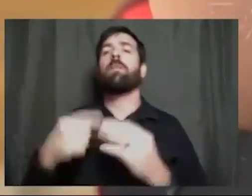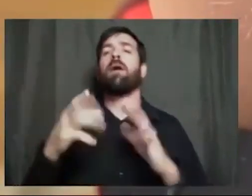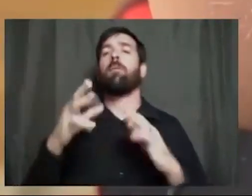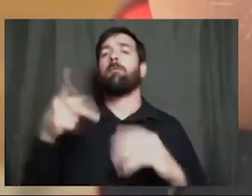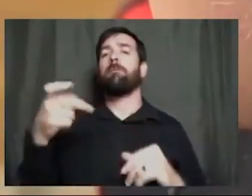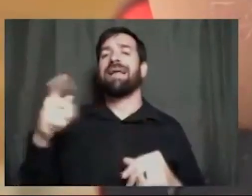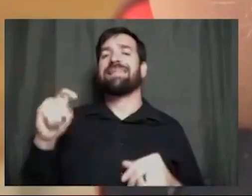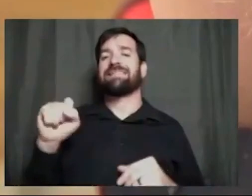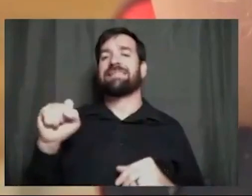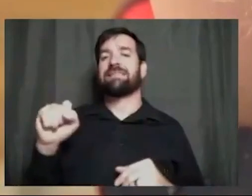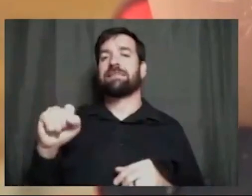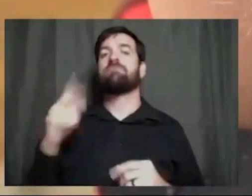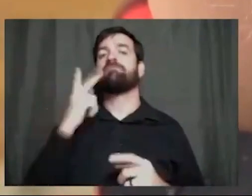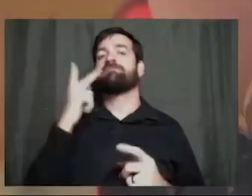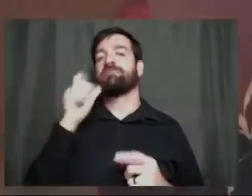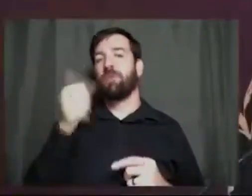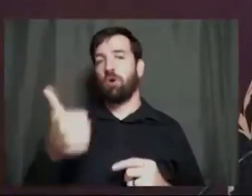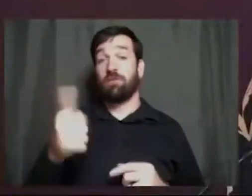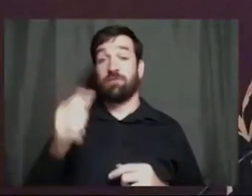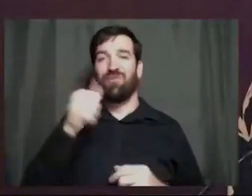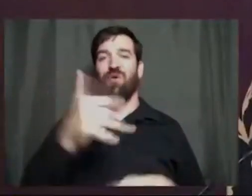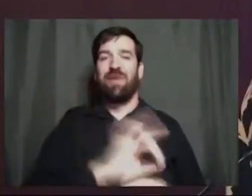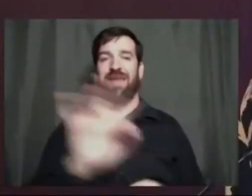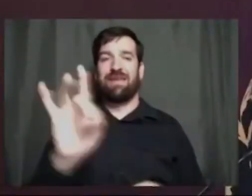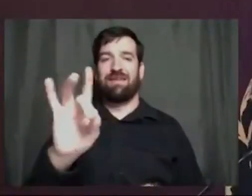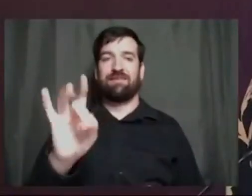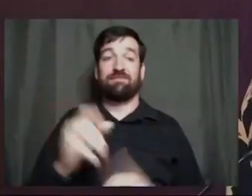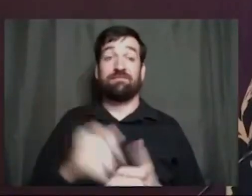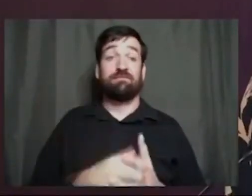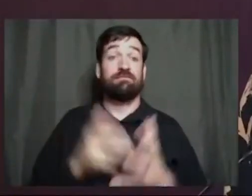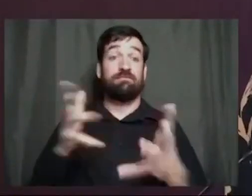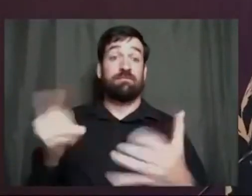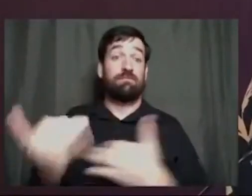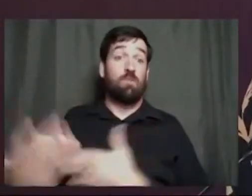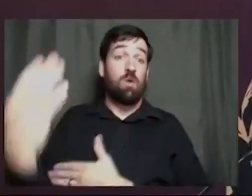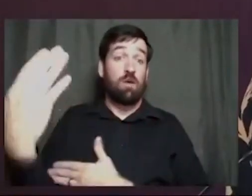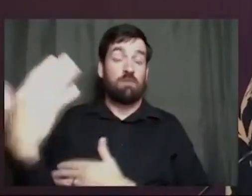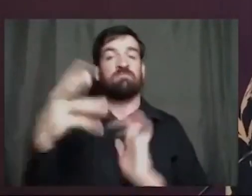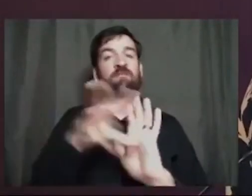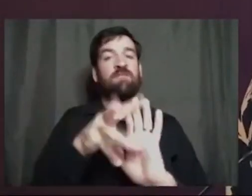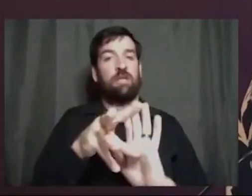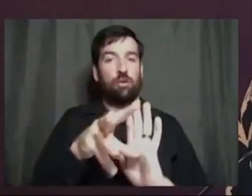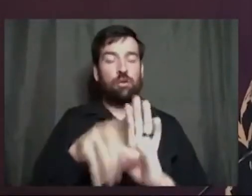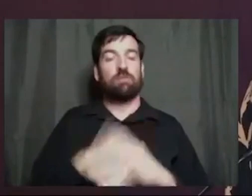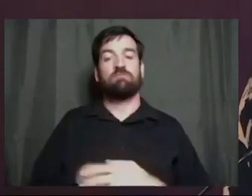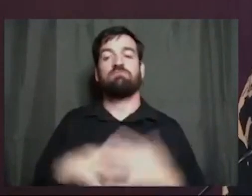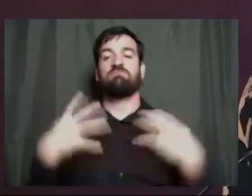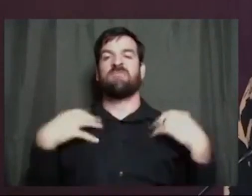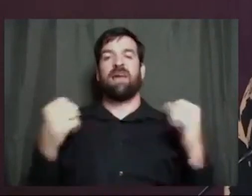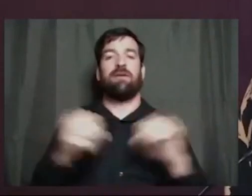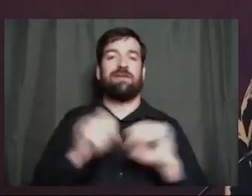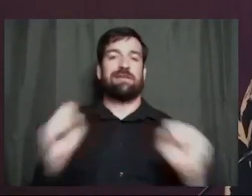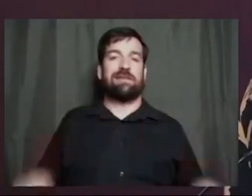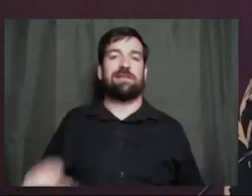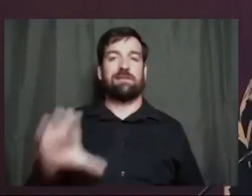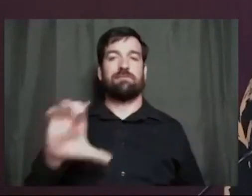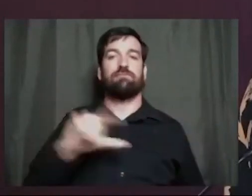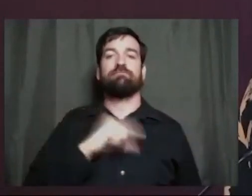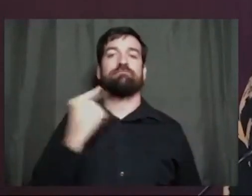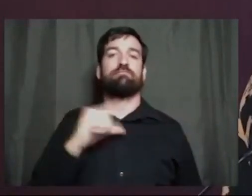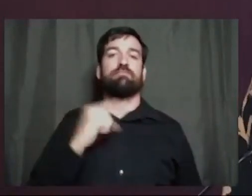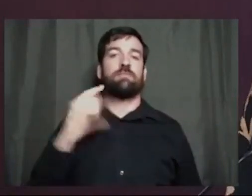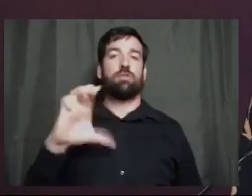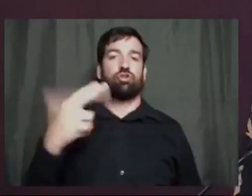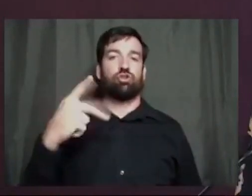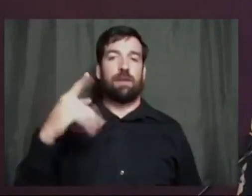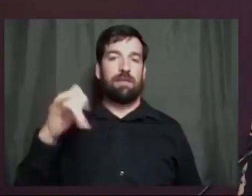going on with that. That's tomorrow at 8. But we leave you with this morning. This is a video. Our health system chaplain staff, they have a tough duty of